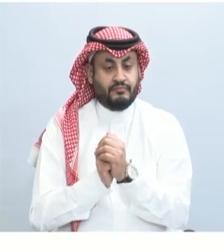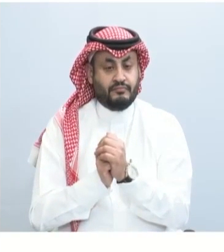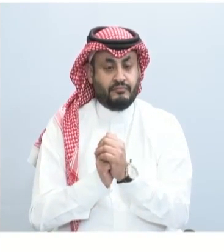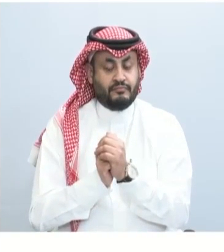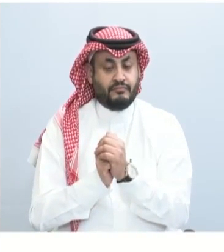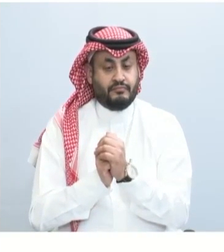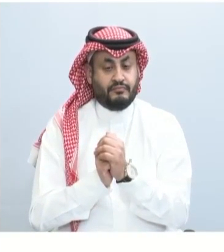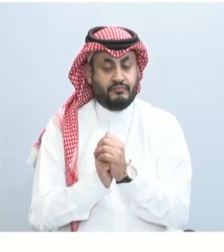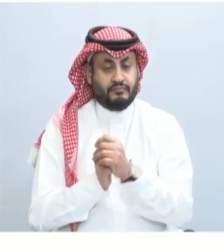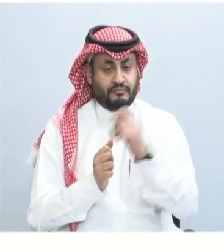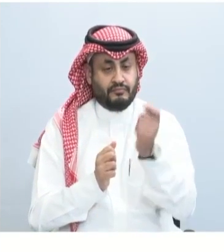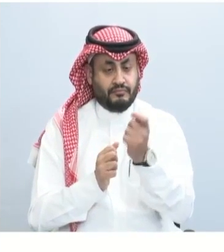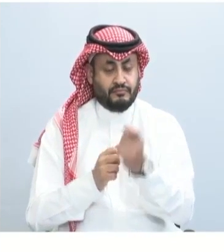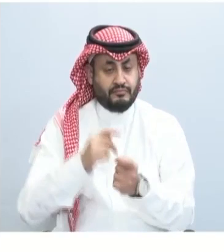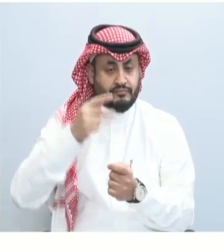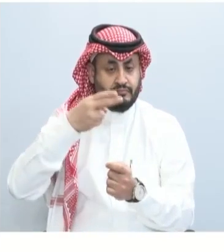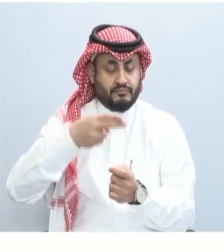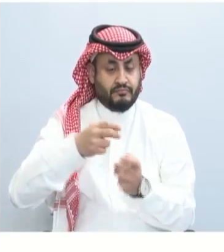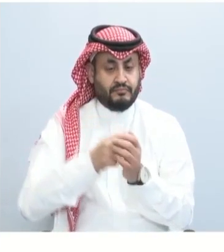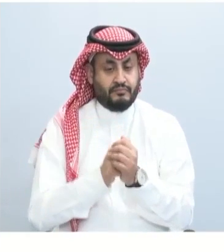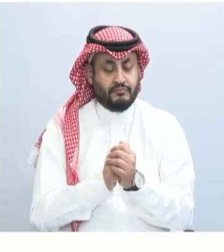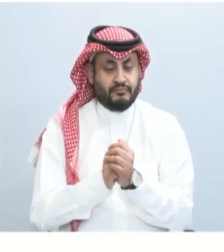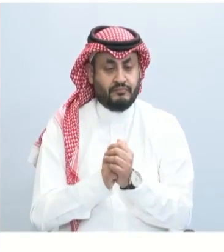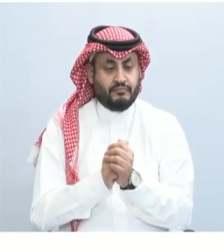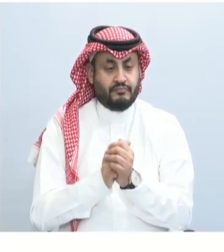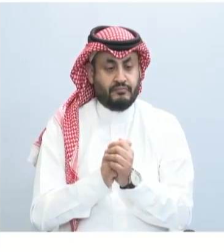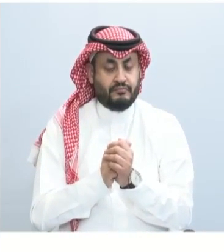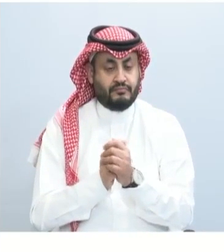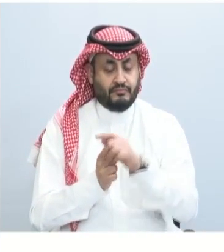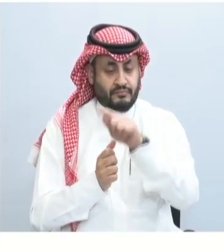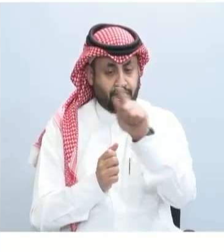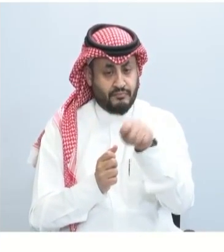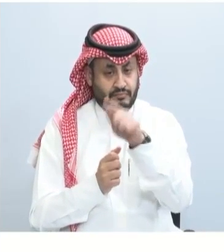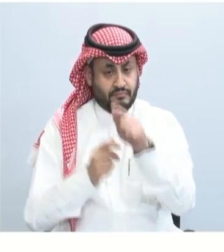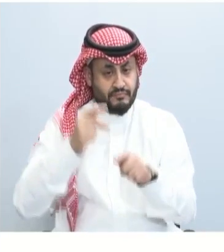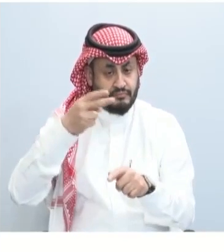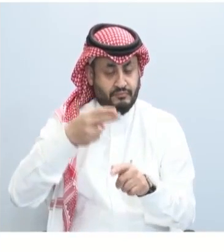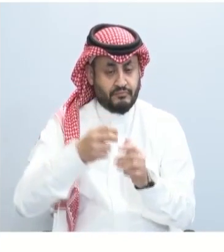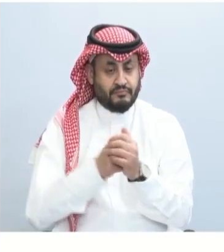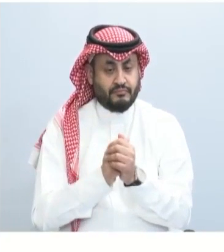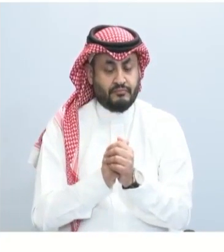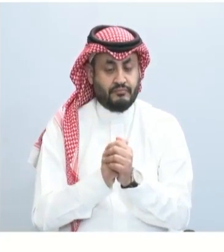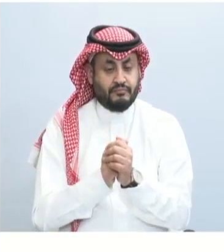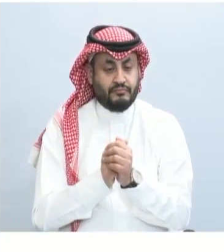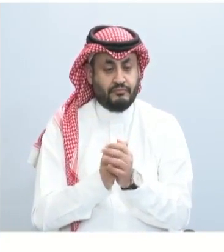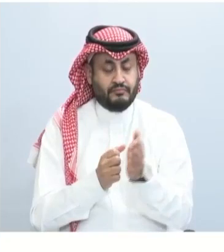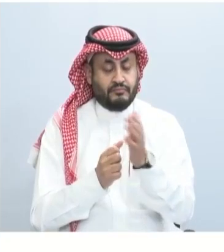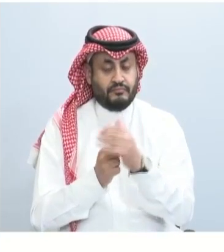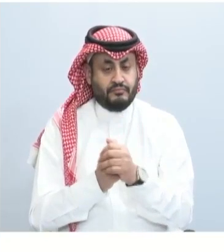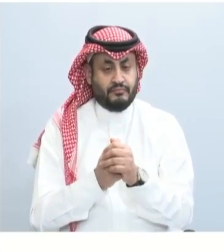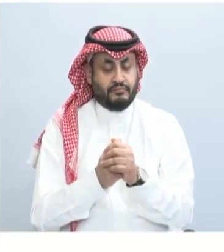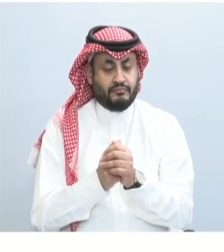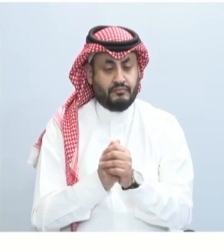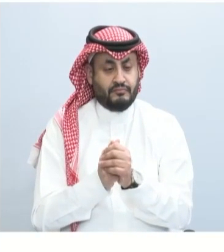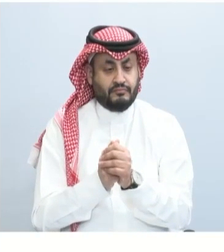we go and write PH, and we're going to circle it here on the table. Now let's listen to